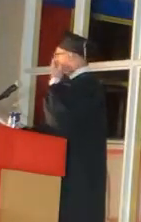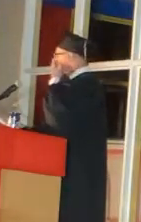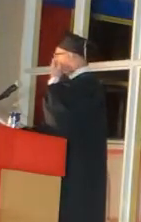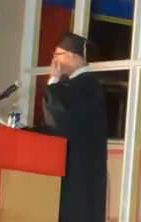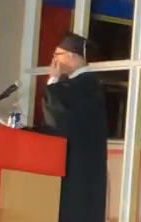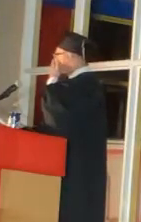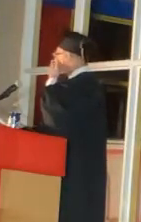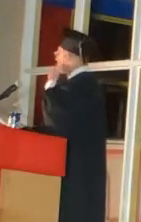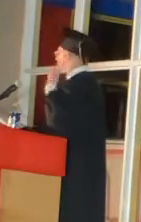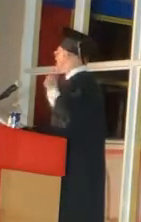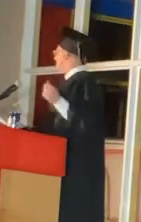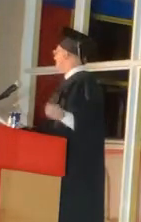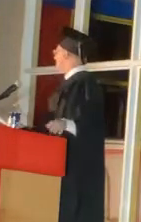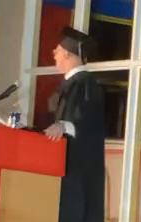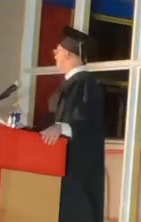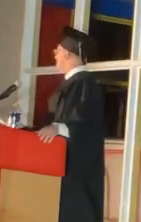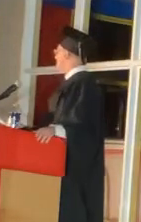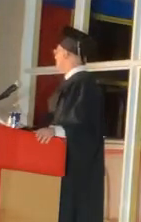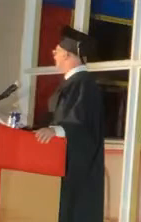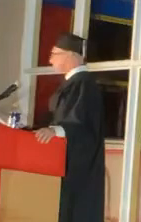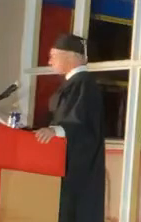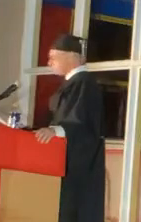Can you stand right on the seat?